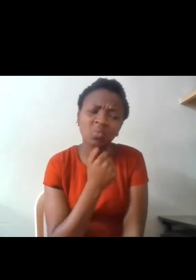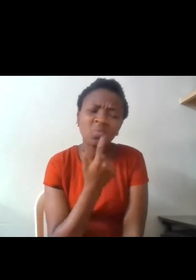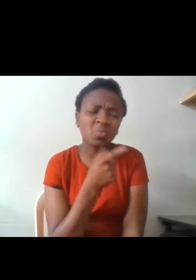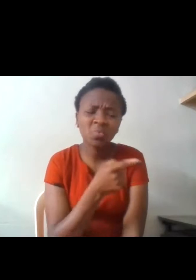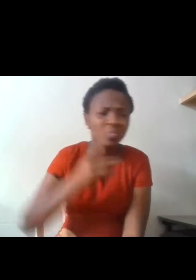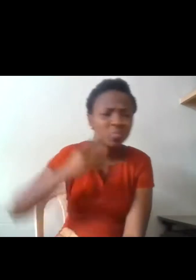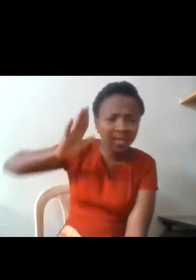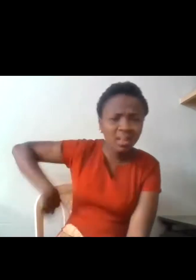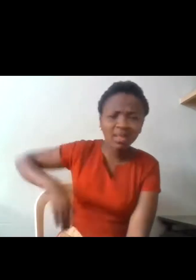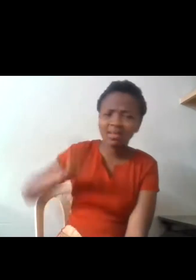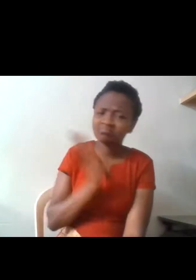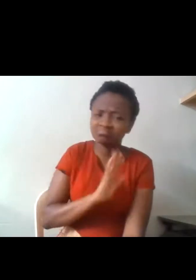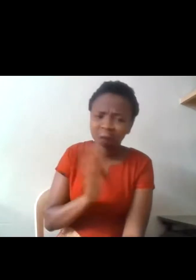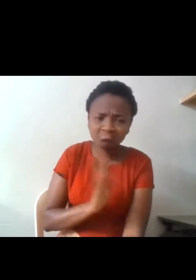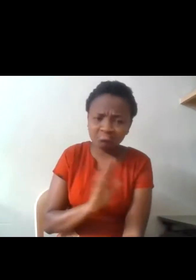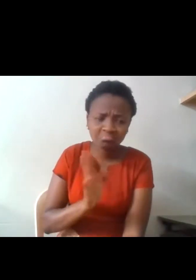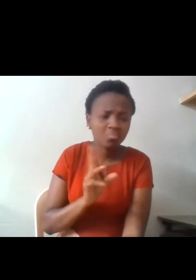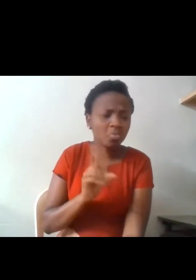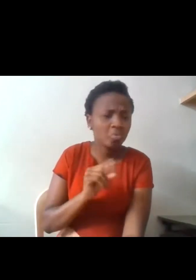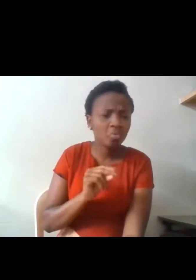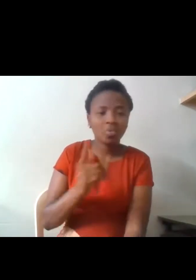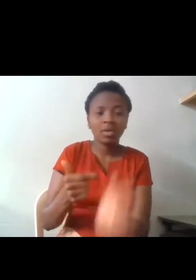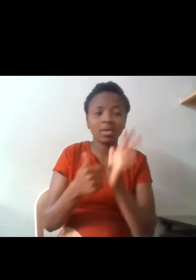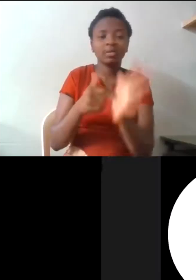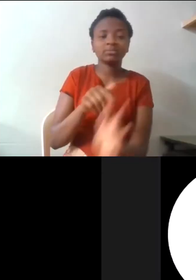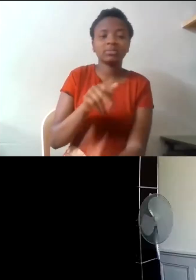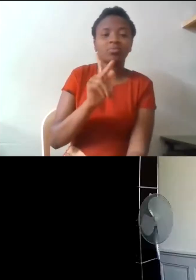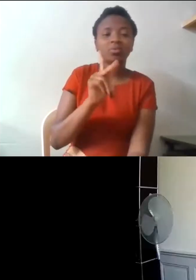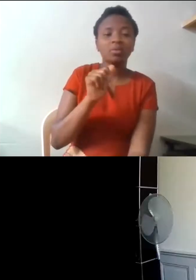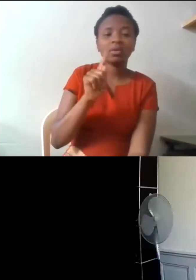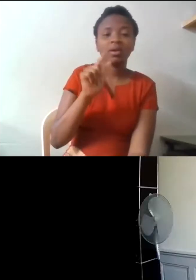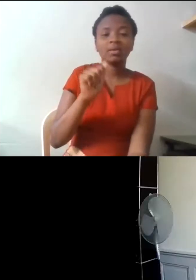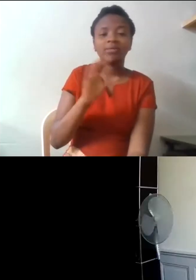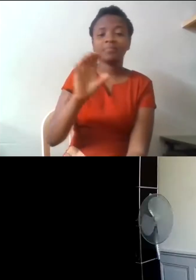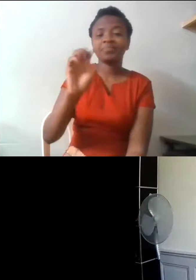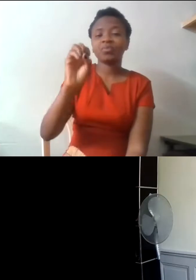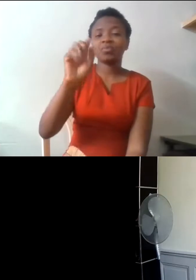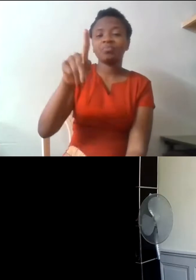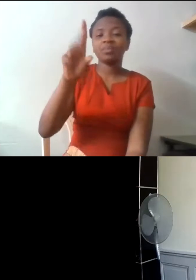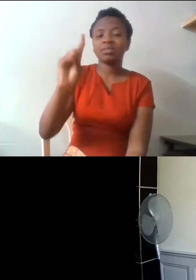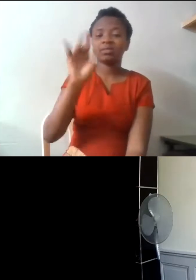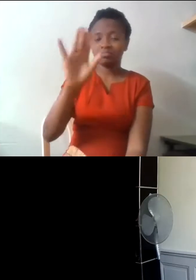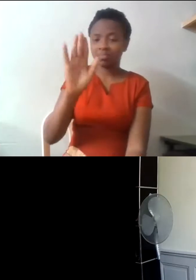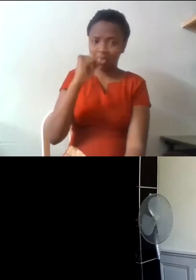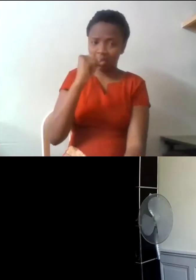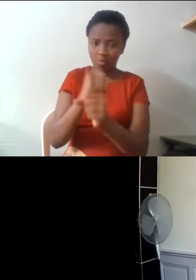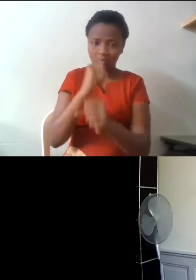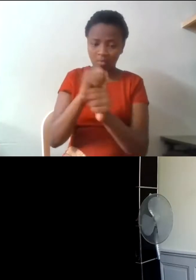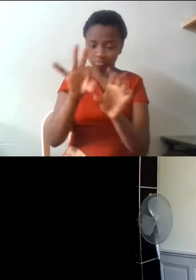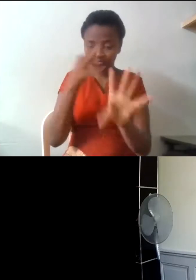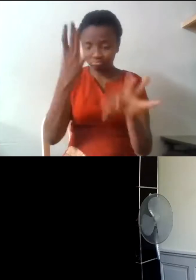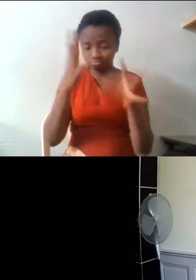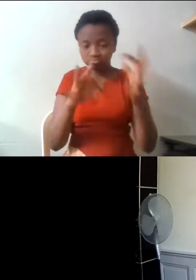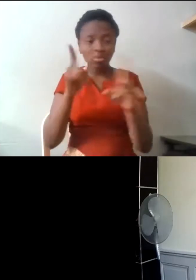example I just gave, the Yogyakarta OPD is leading in the work of assessment and